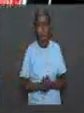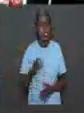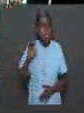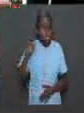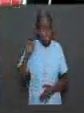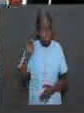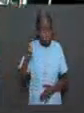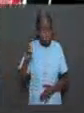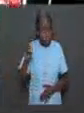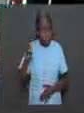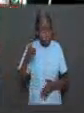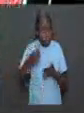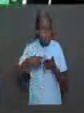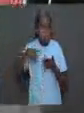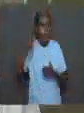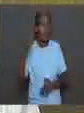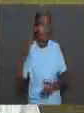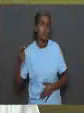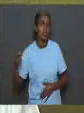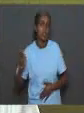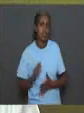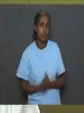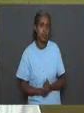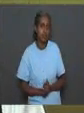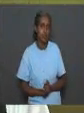0 is marked as green.